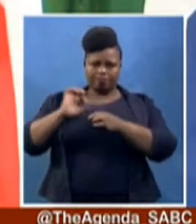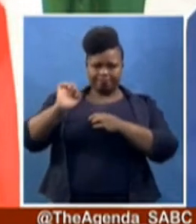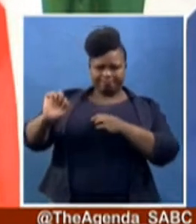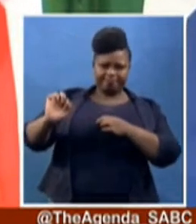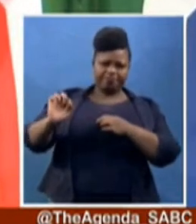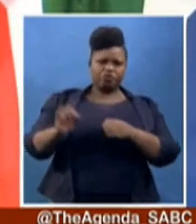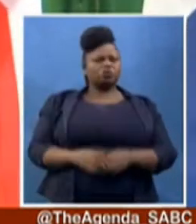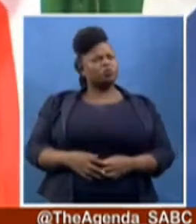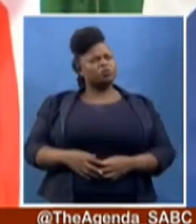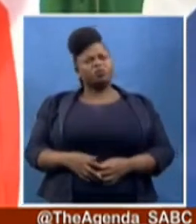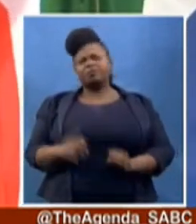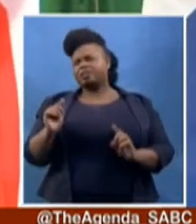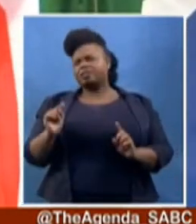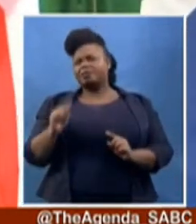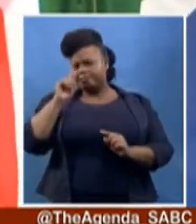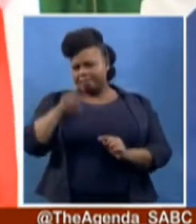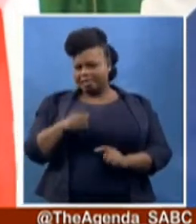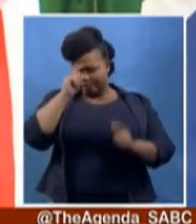them.